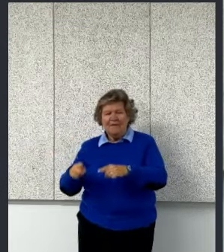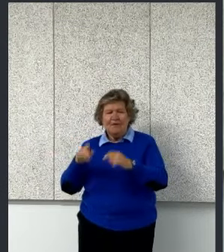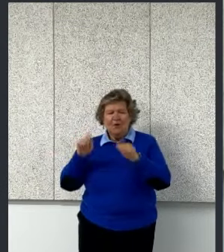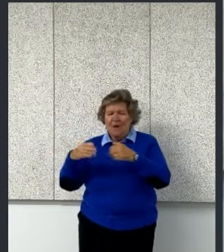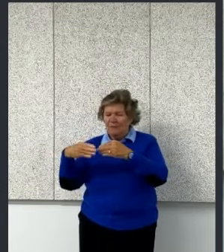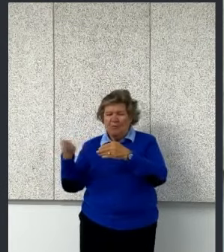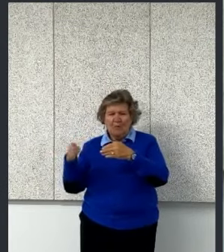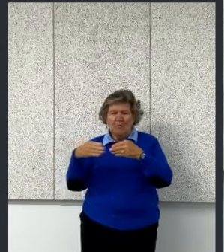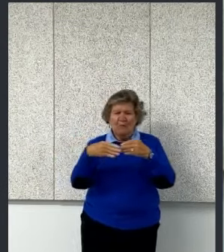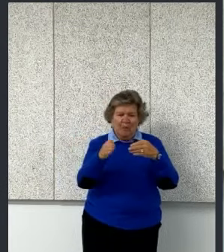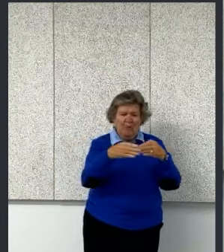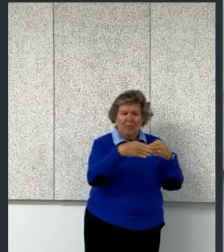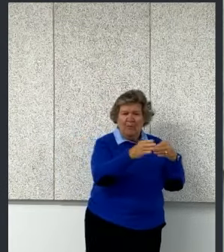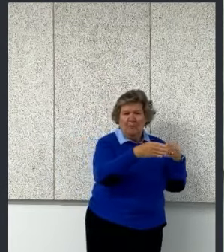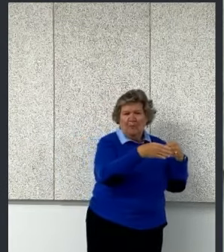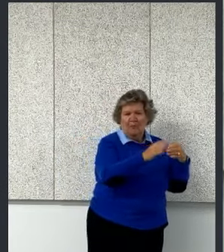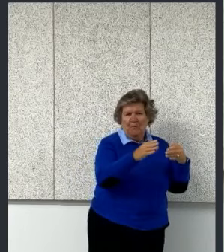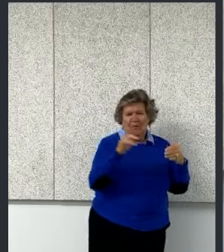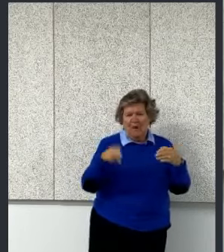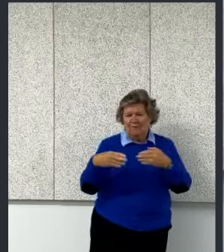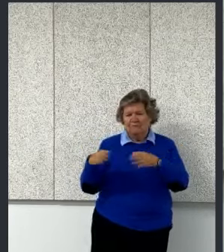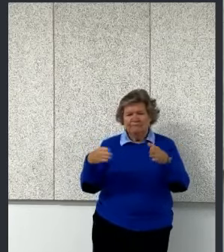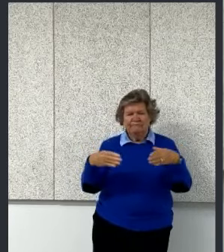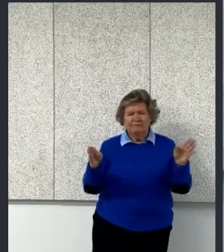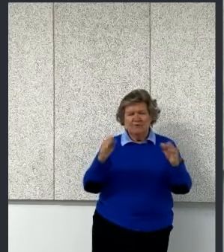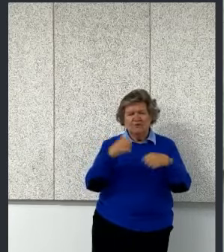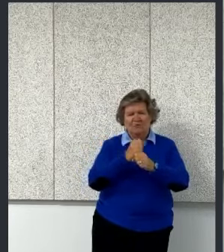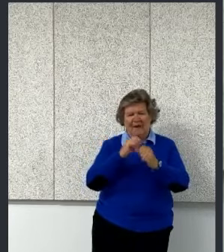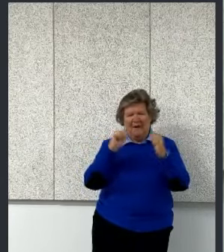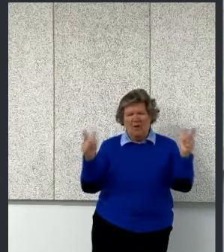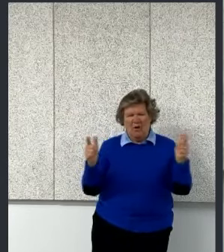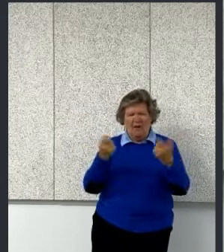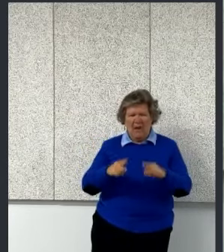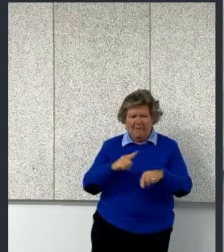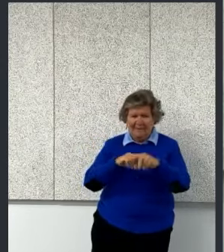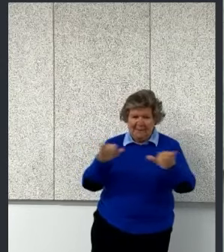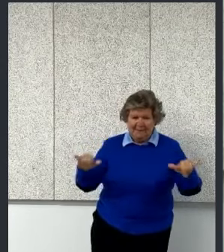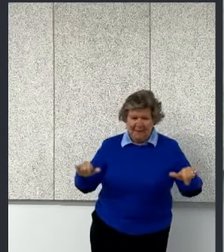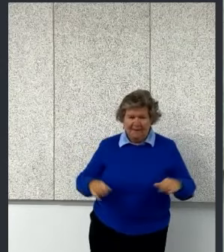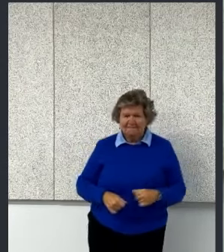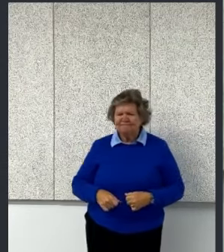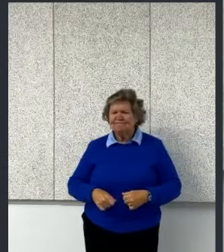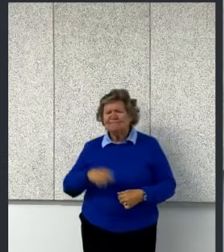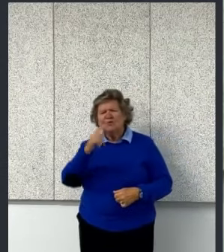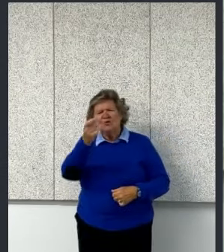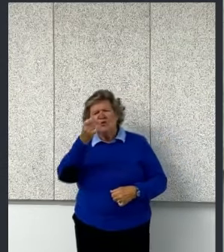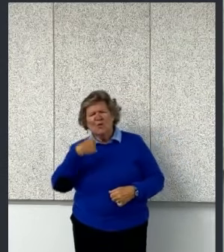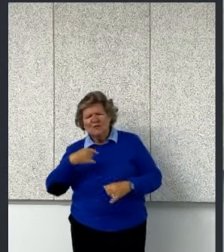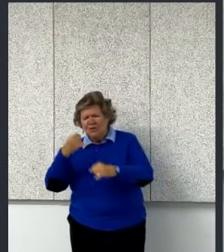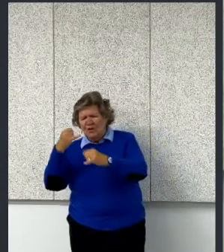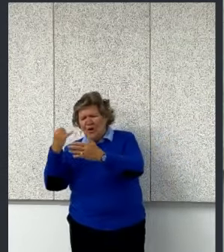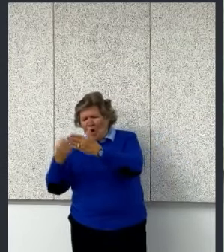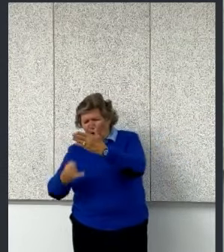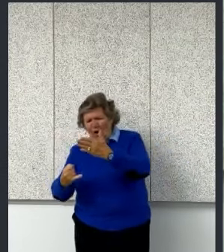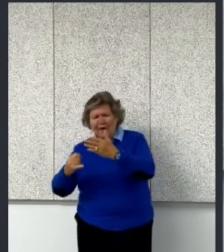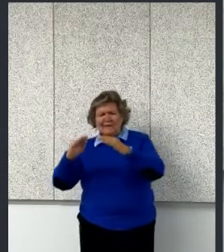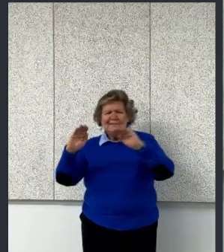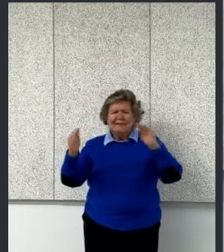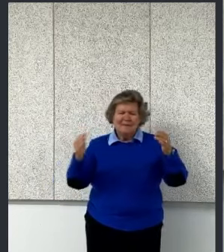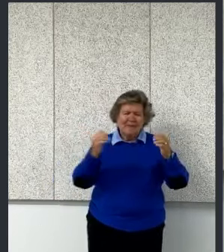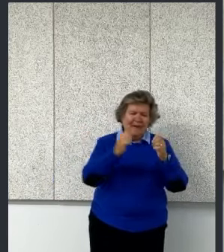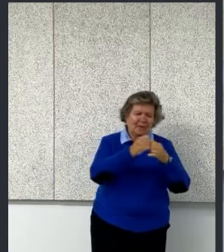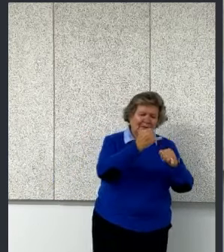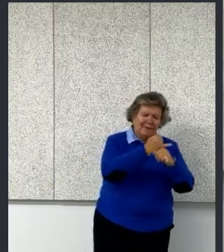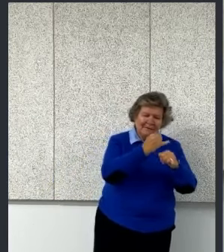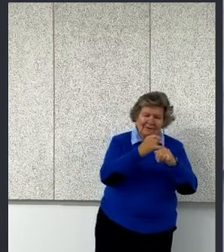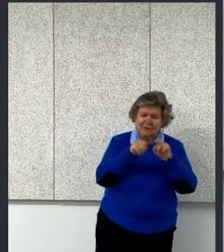multiple levers. And I think to your point about the like individual artist versus the institution and the versus, the binary embedded in